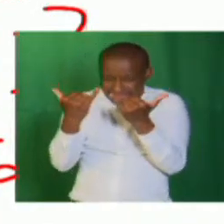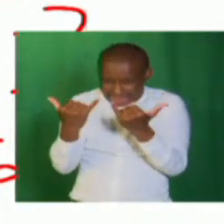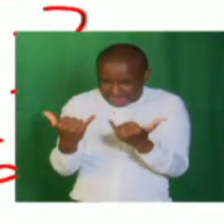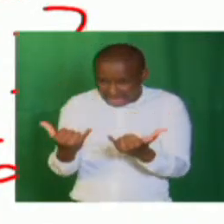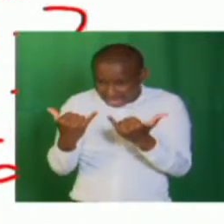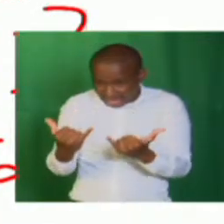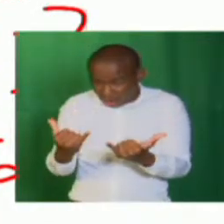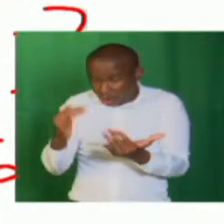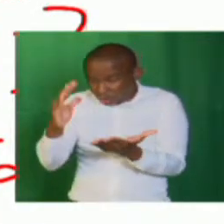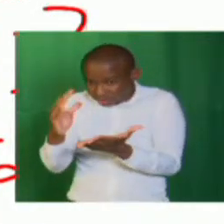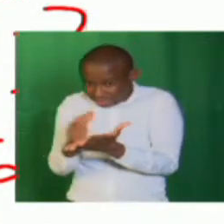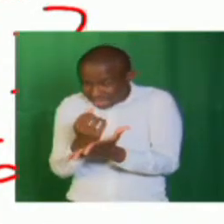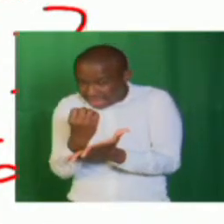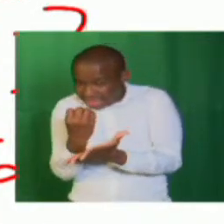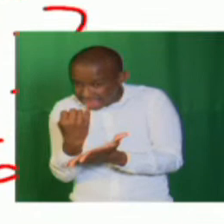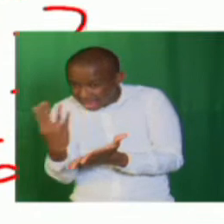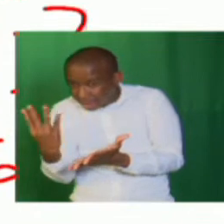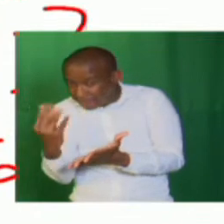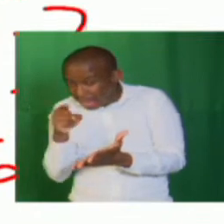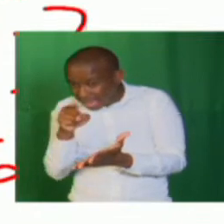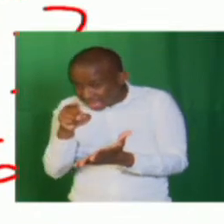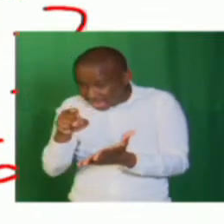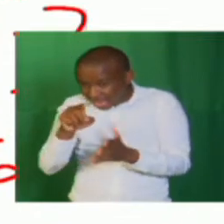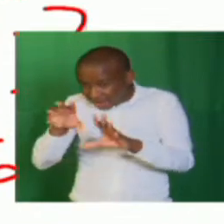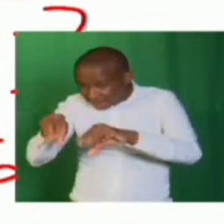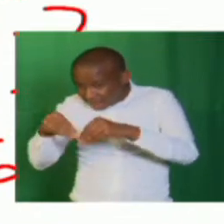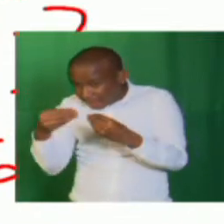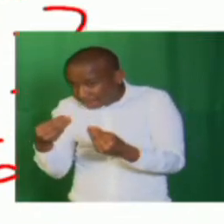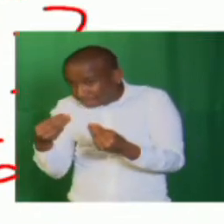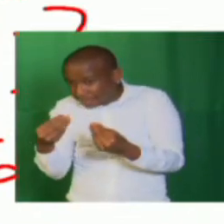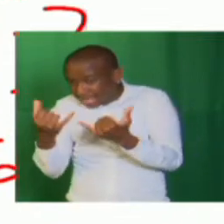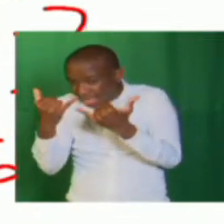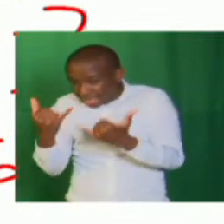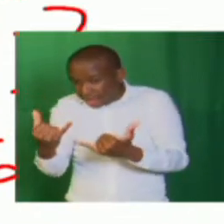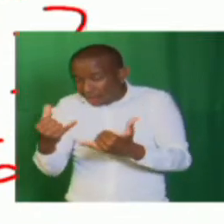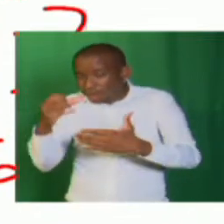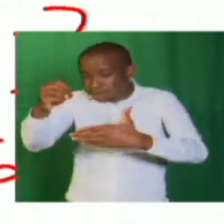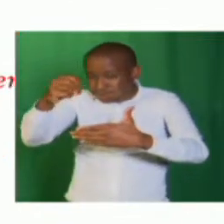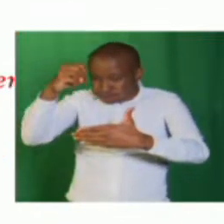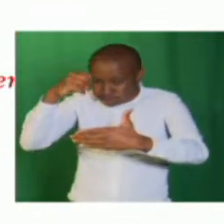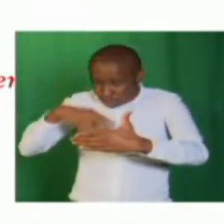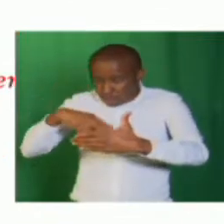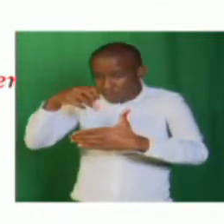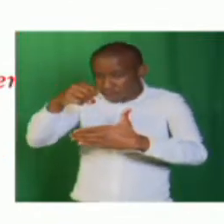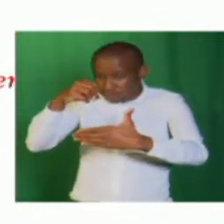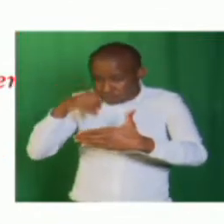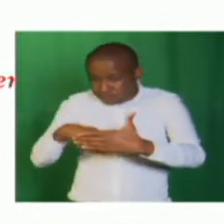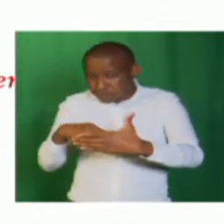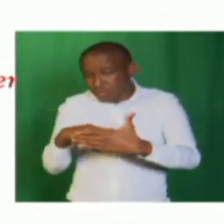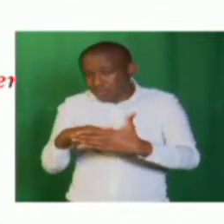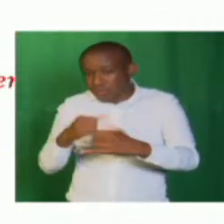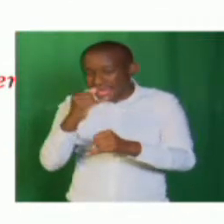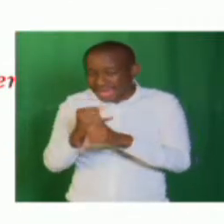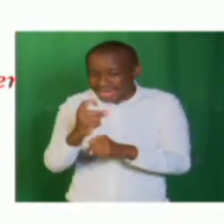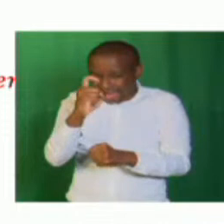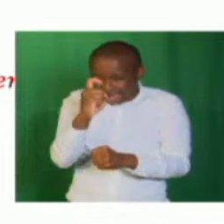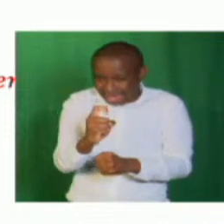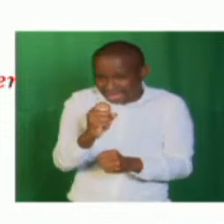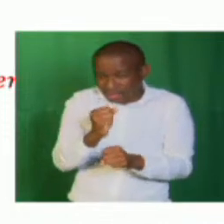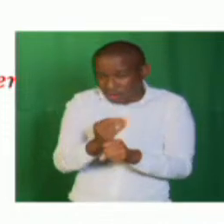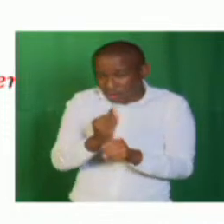the value that we have got after evaluating the inner function, and then we substitute that value in x of